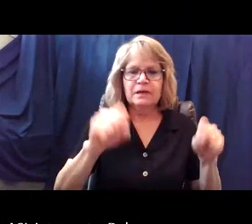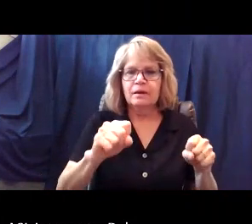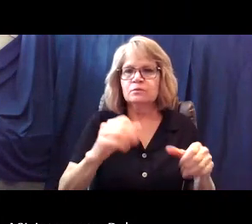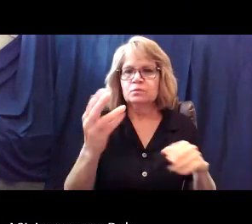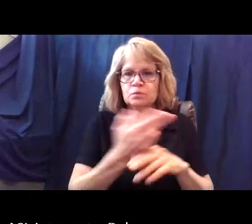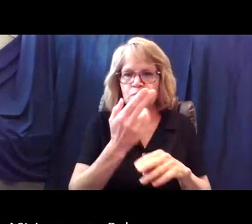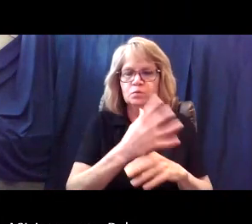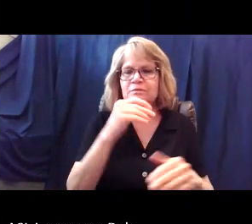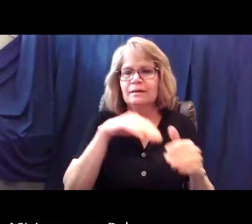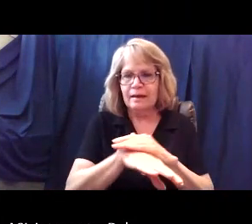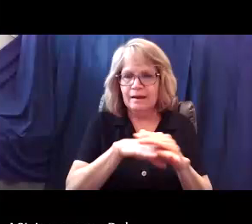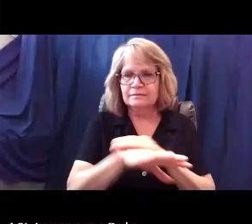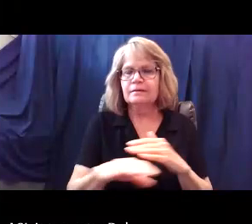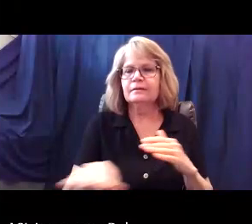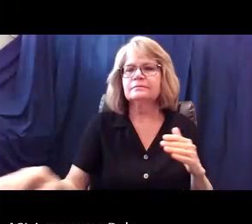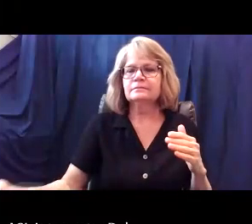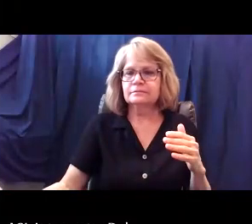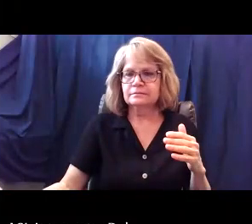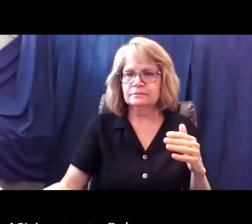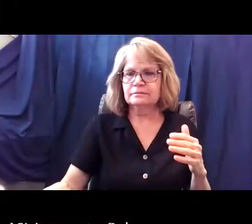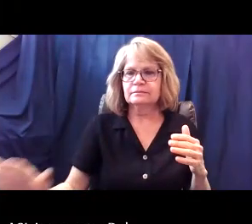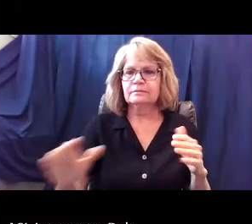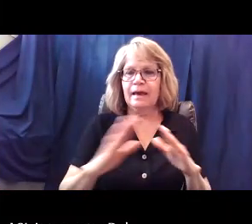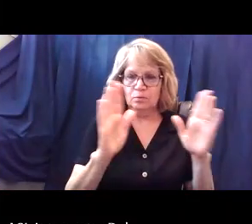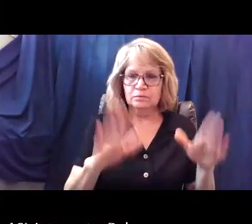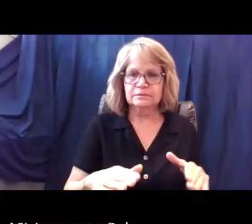access the housing?